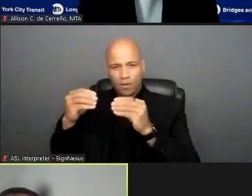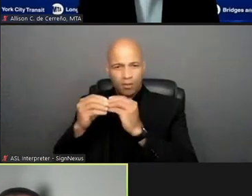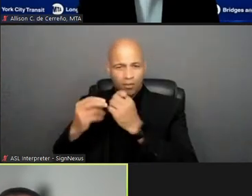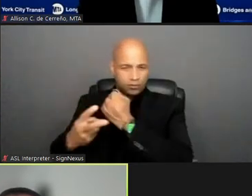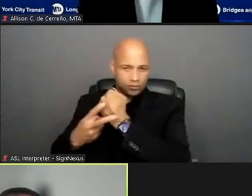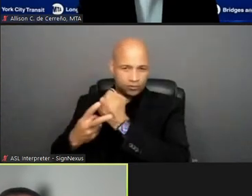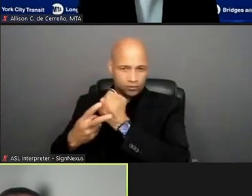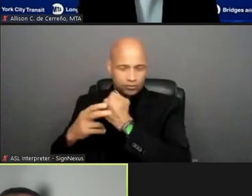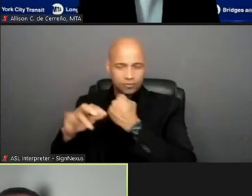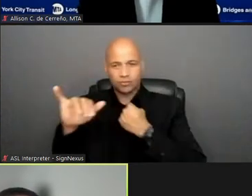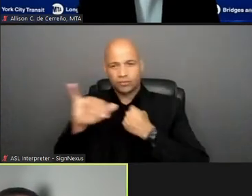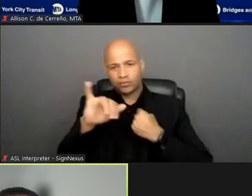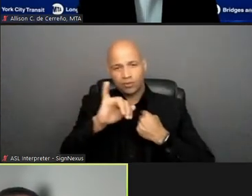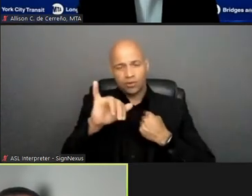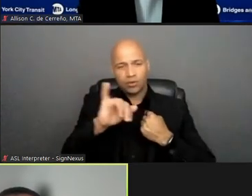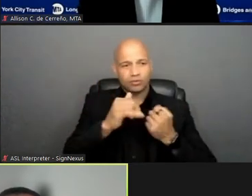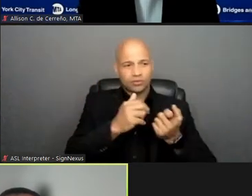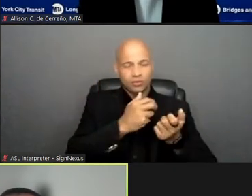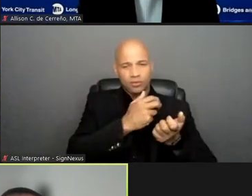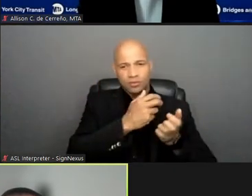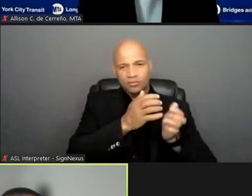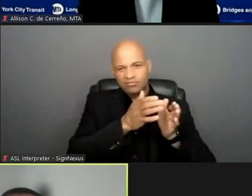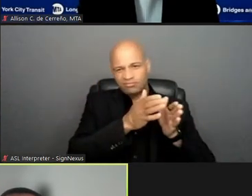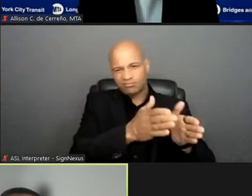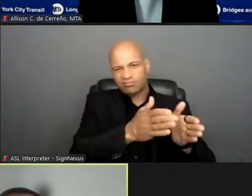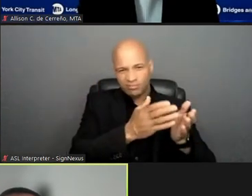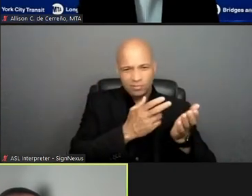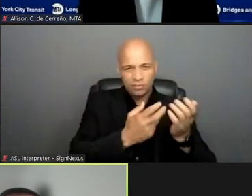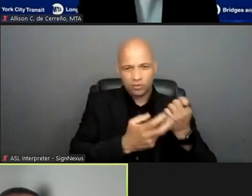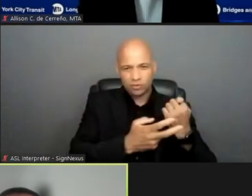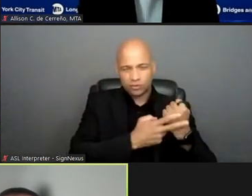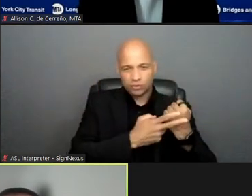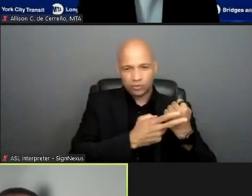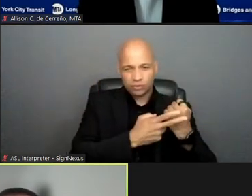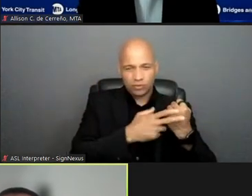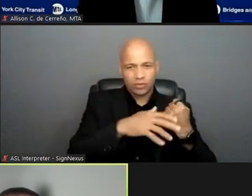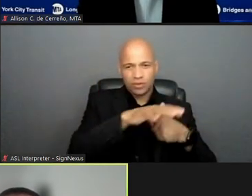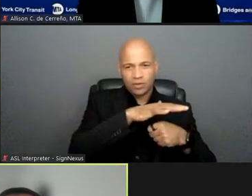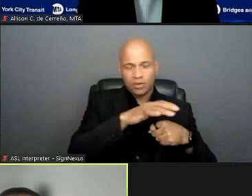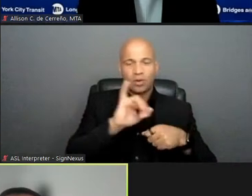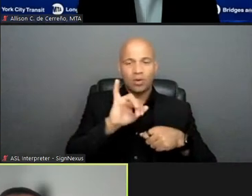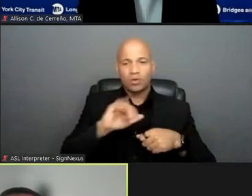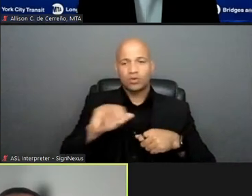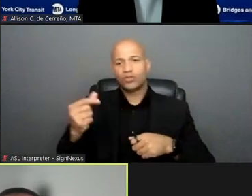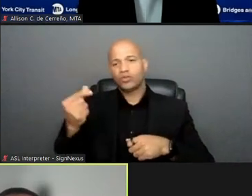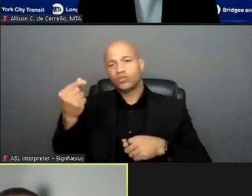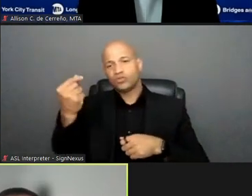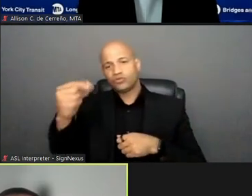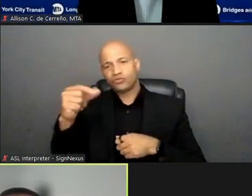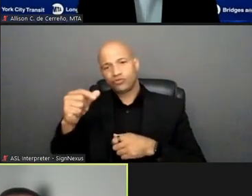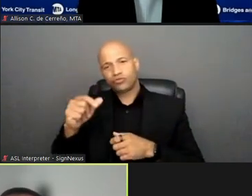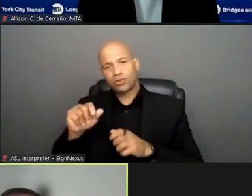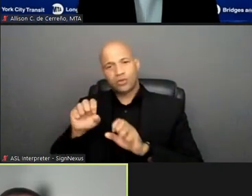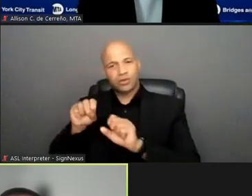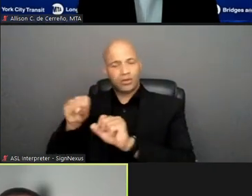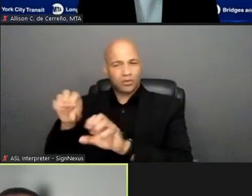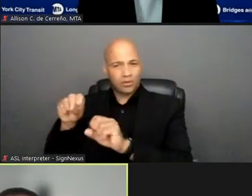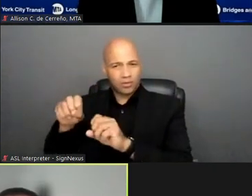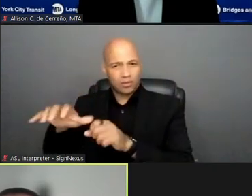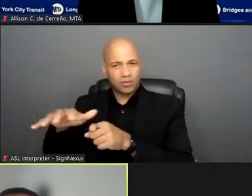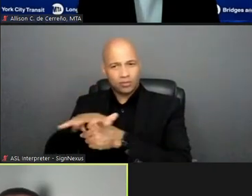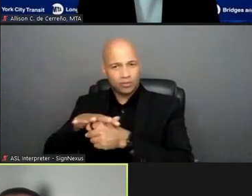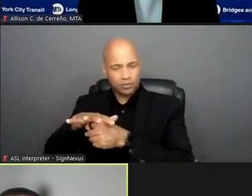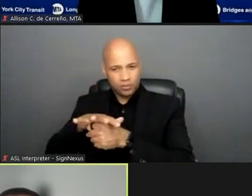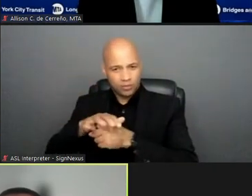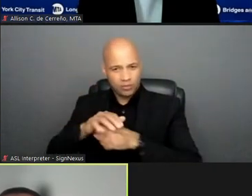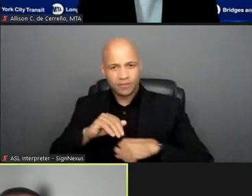curbside charging stations in Grid connections second creating green loading zones and cool corridors third replacing knife up